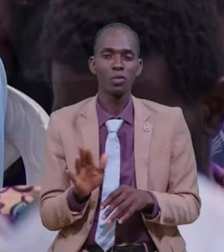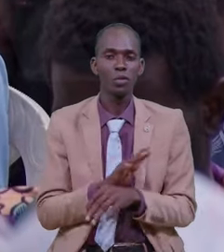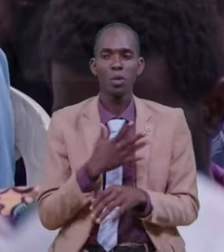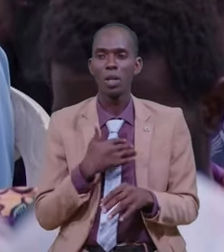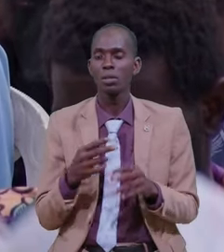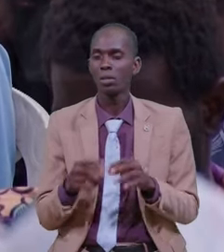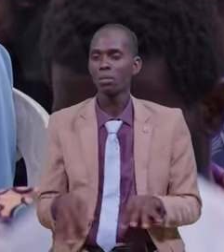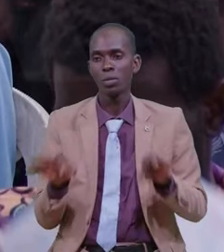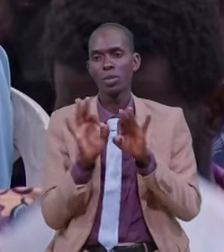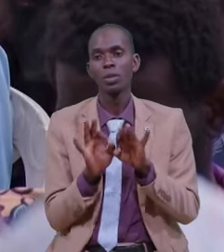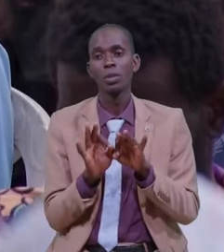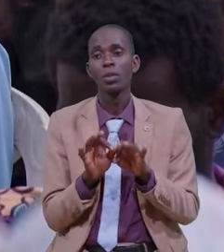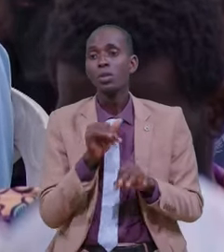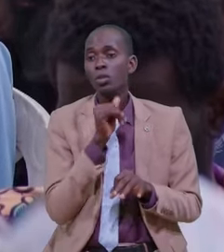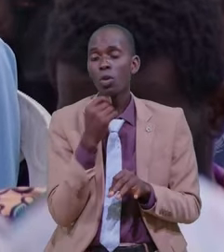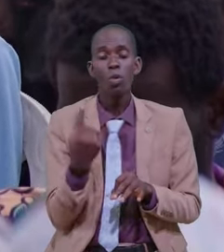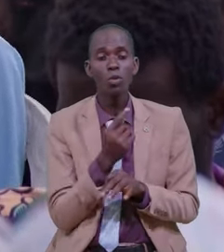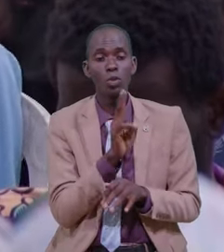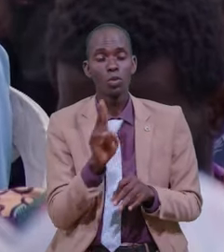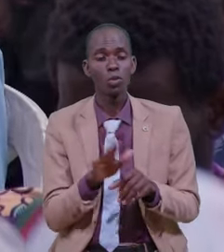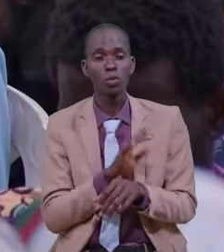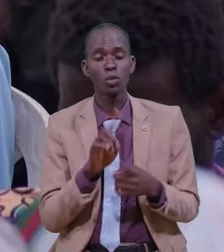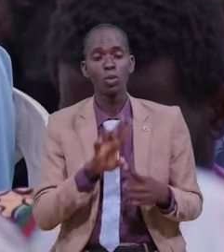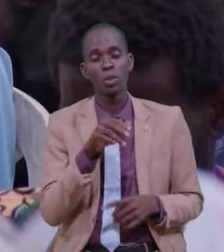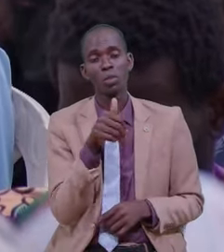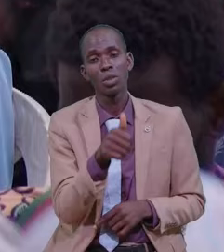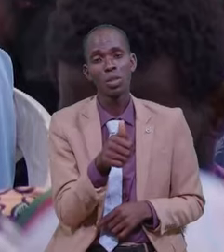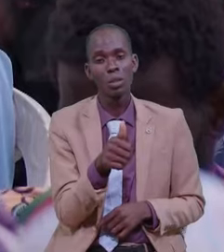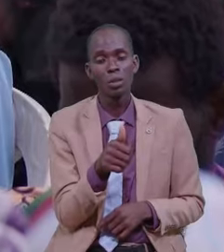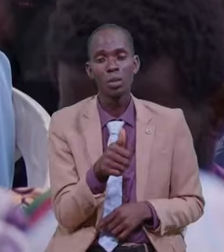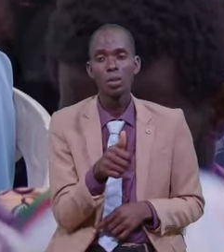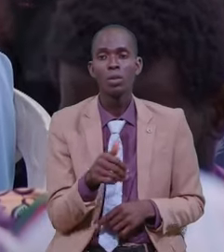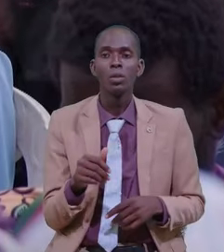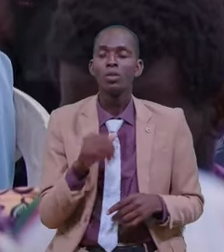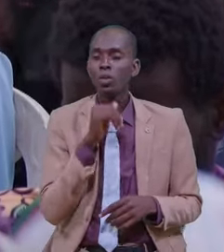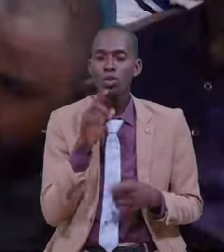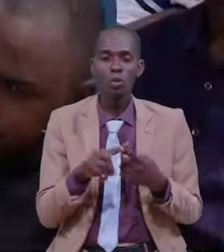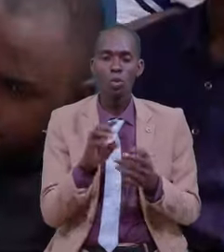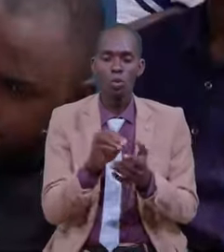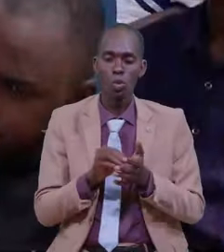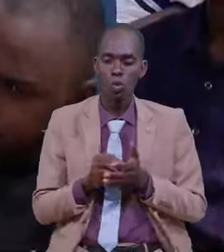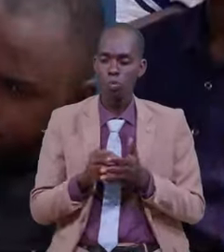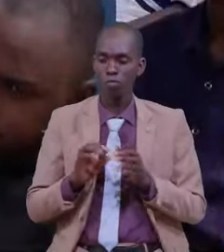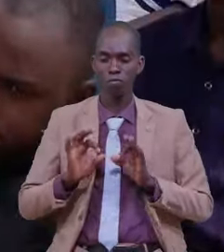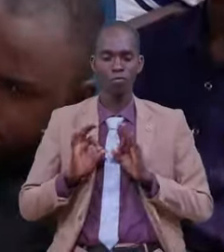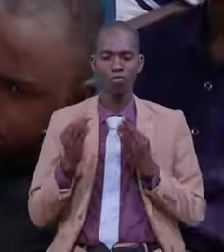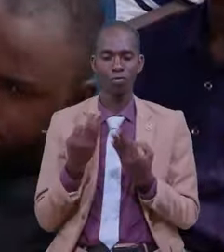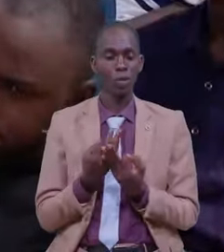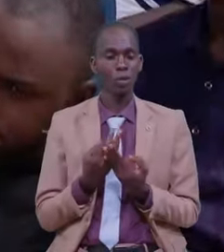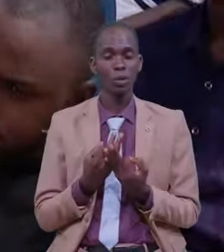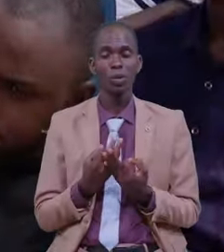useful to himself or to his nuclear family, but